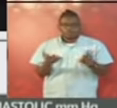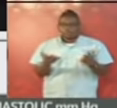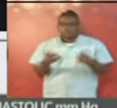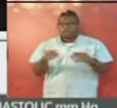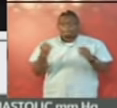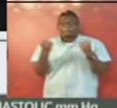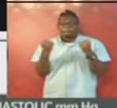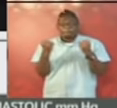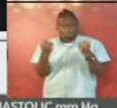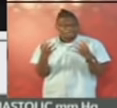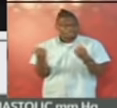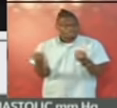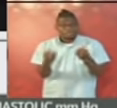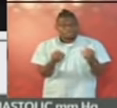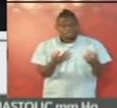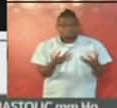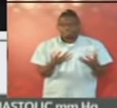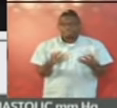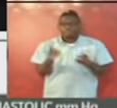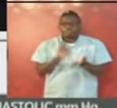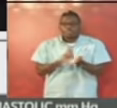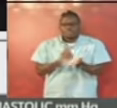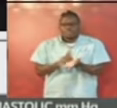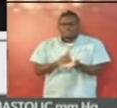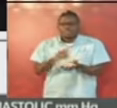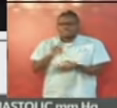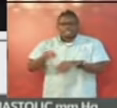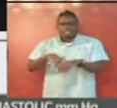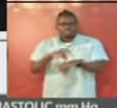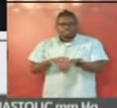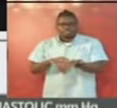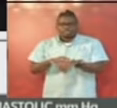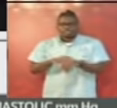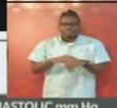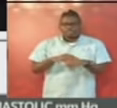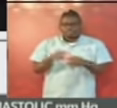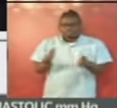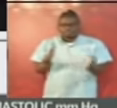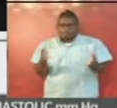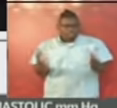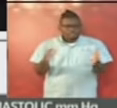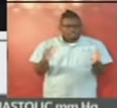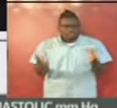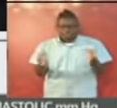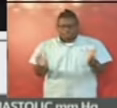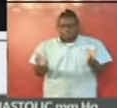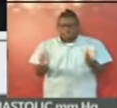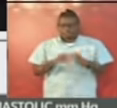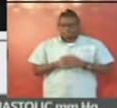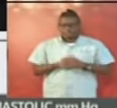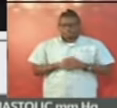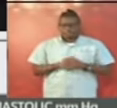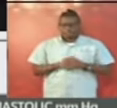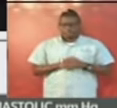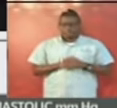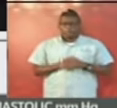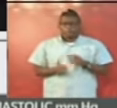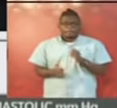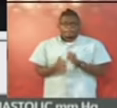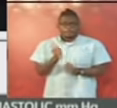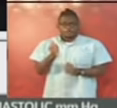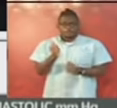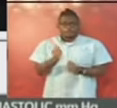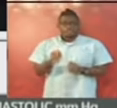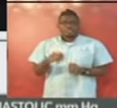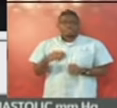that you speak to, the normal ranges of blood pressure may vary. So it's the force of blood against the walls of arteries. Most of us may have home